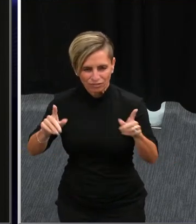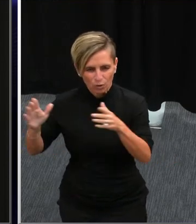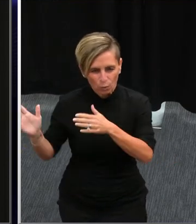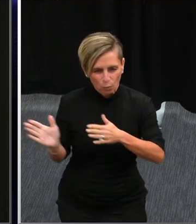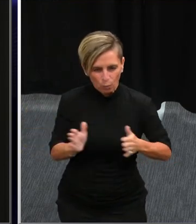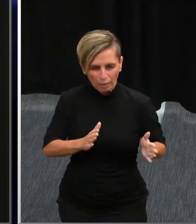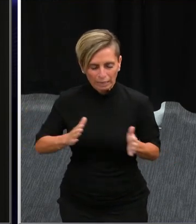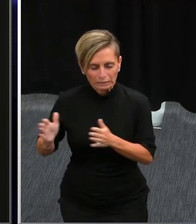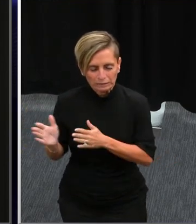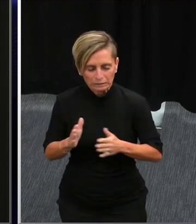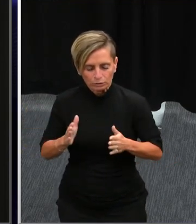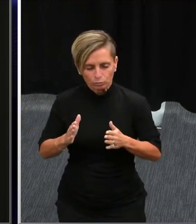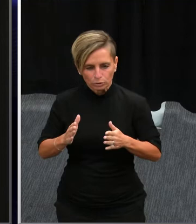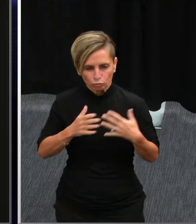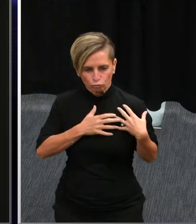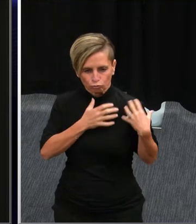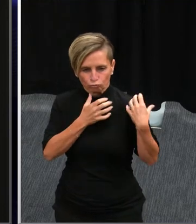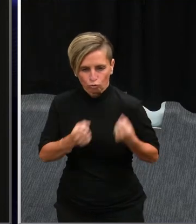likely.